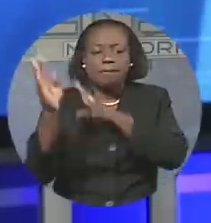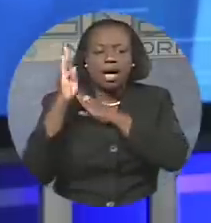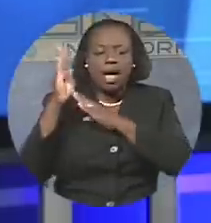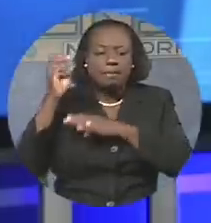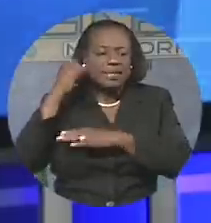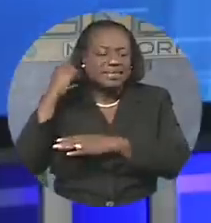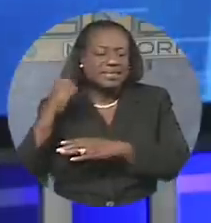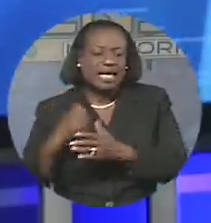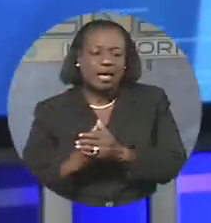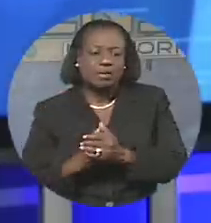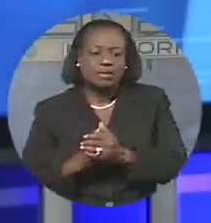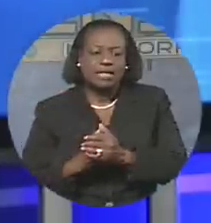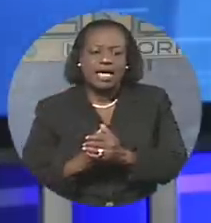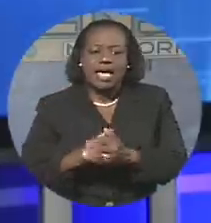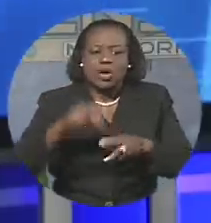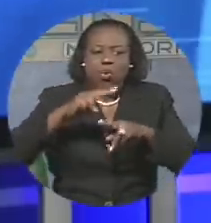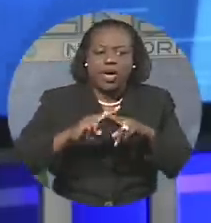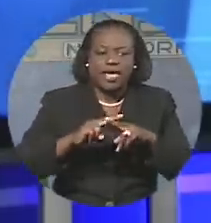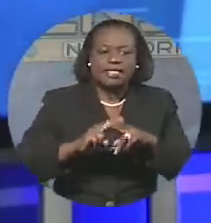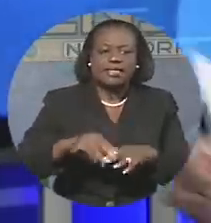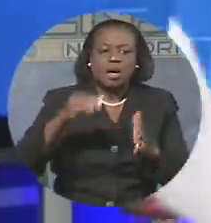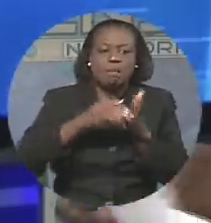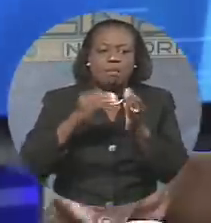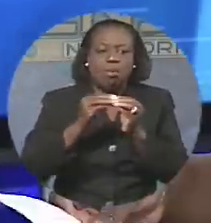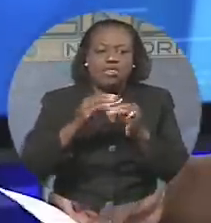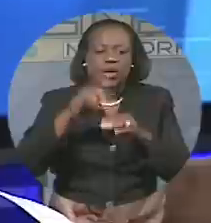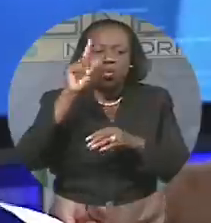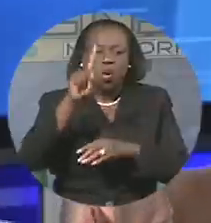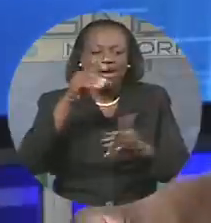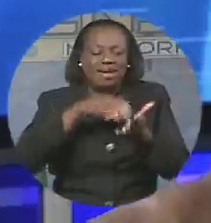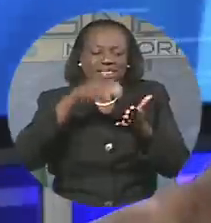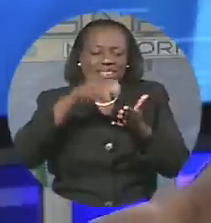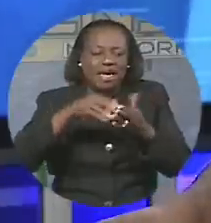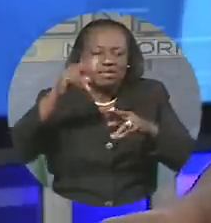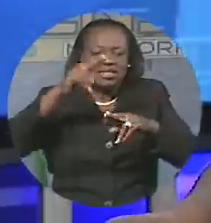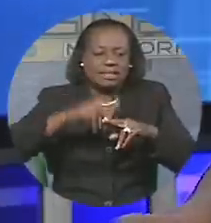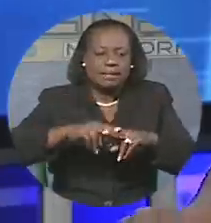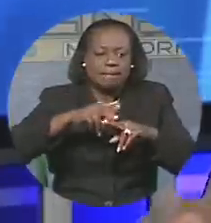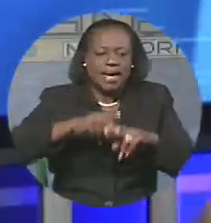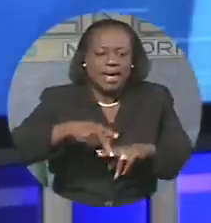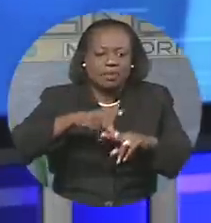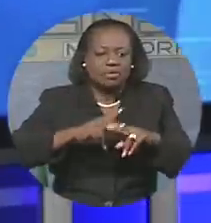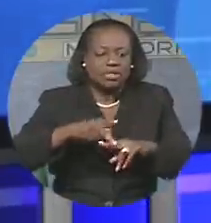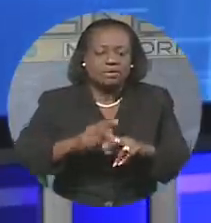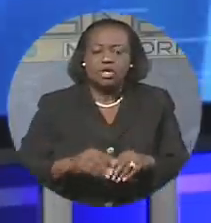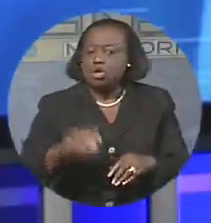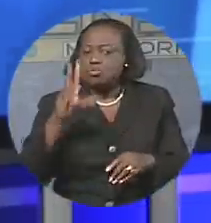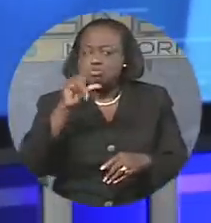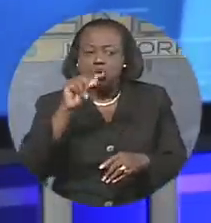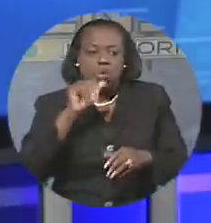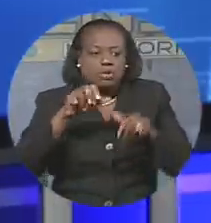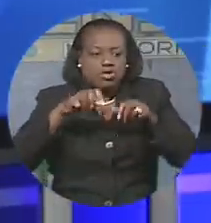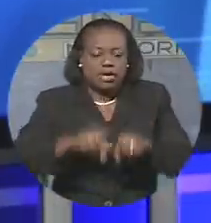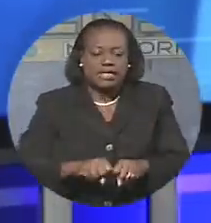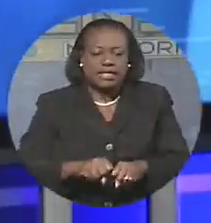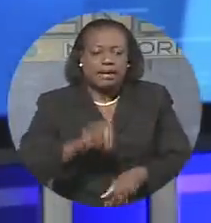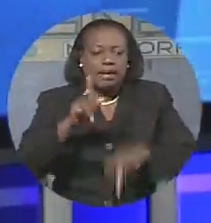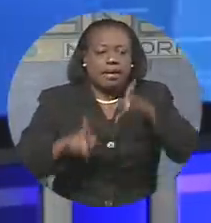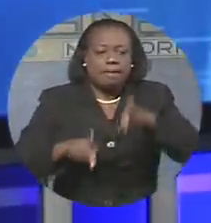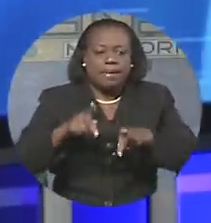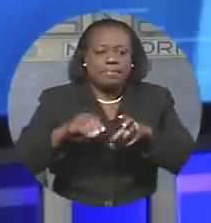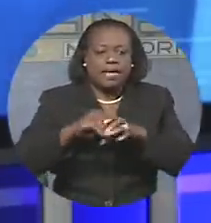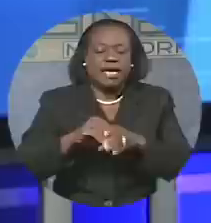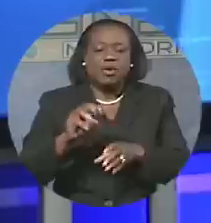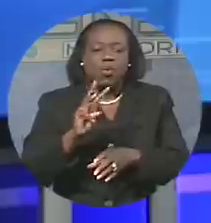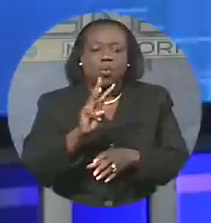weigh more than 1,000 pounds. So far, no arrests. Residents in western and southwestern New Providence